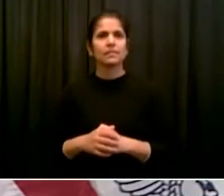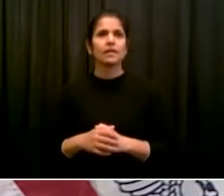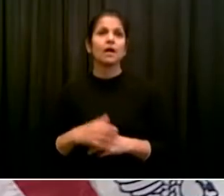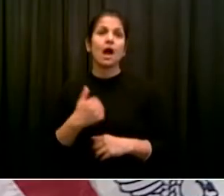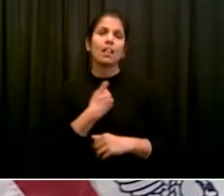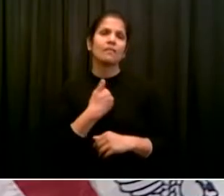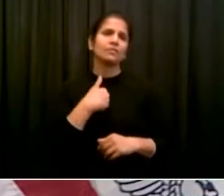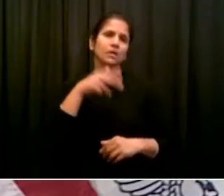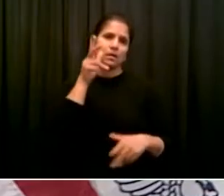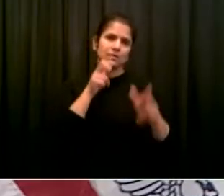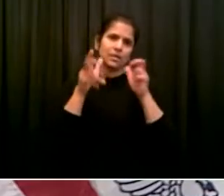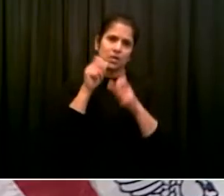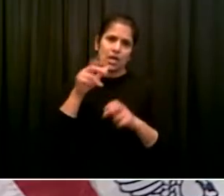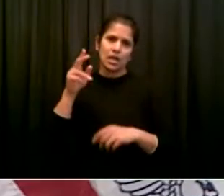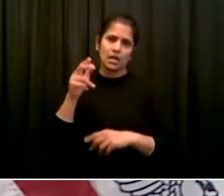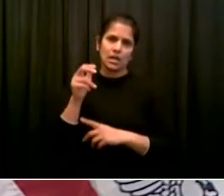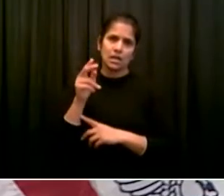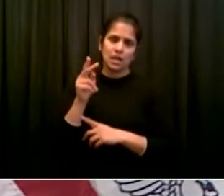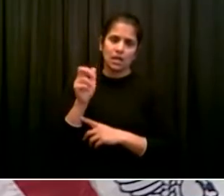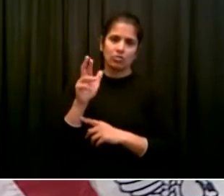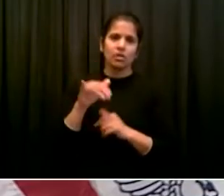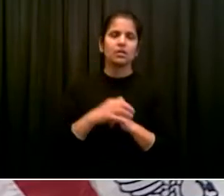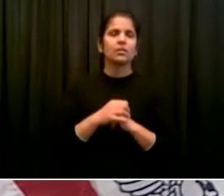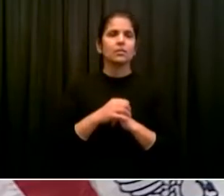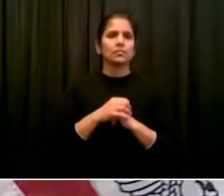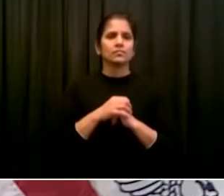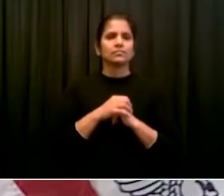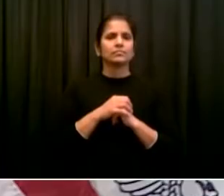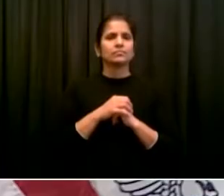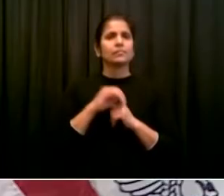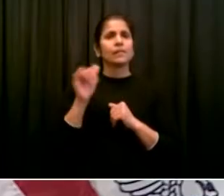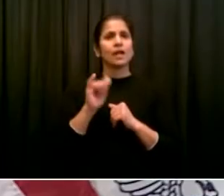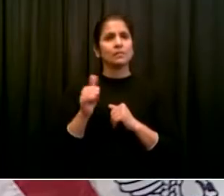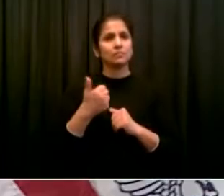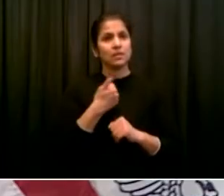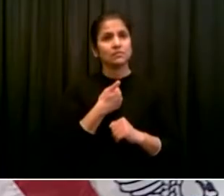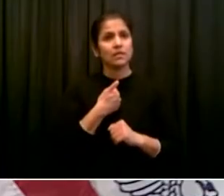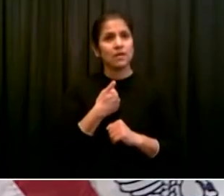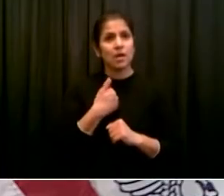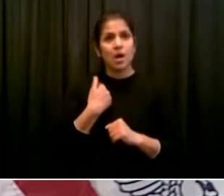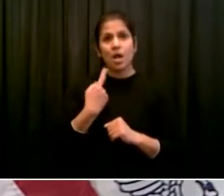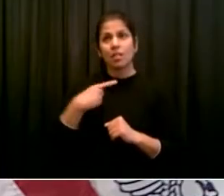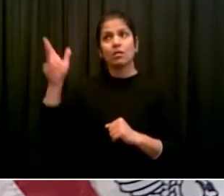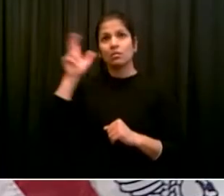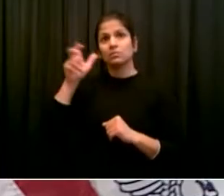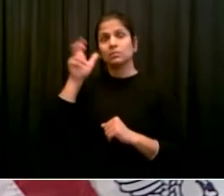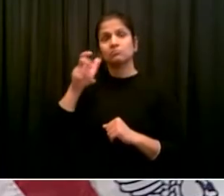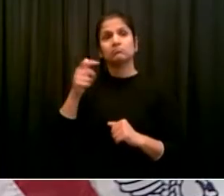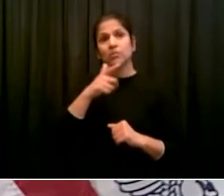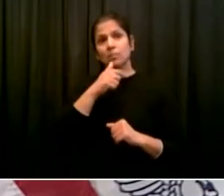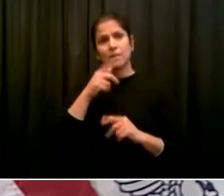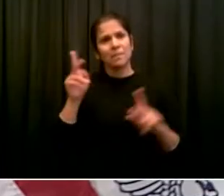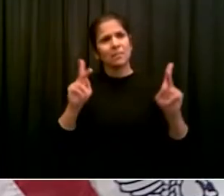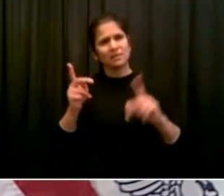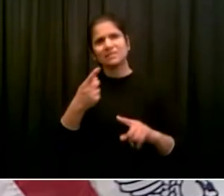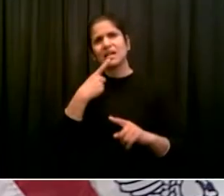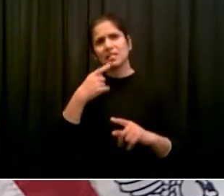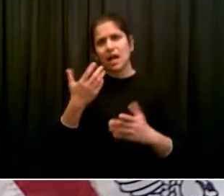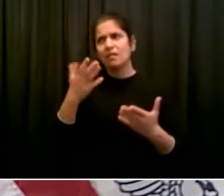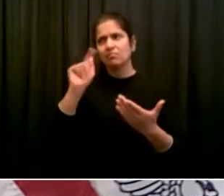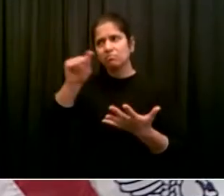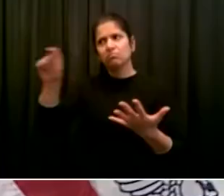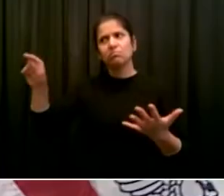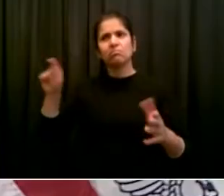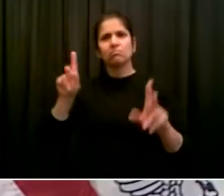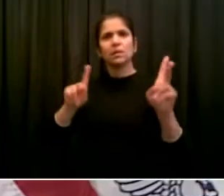I'll say something. I'll turn to Dr. Choksi as well. I always listen to critiques, and if people say we're not seeing enough outreach, then we have